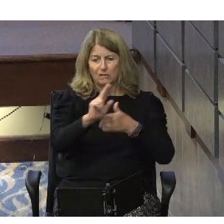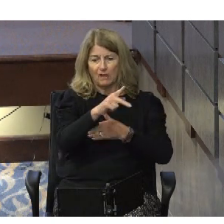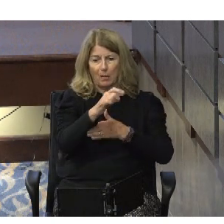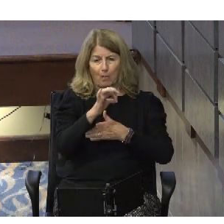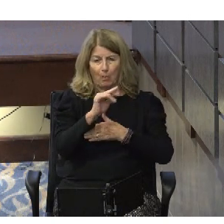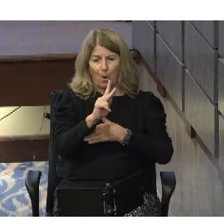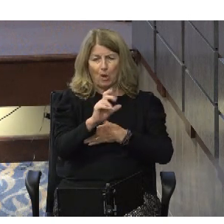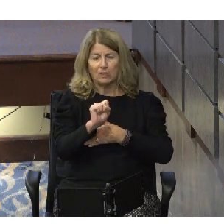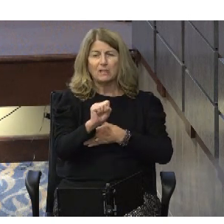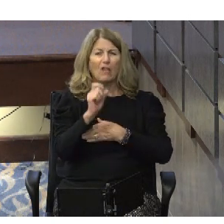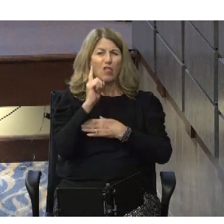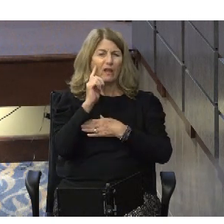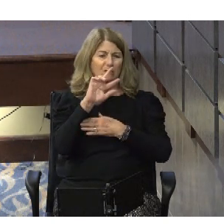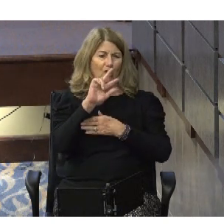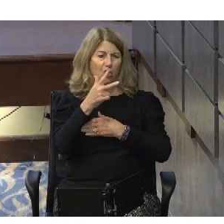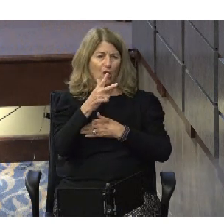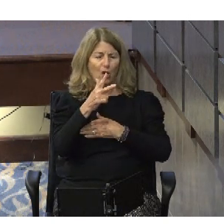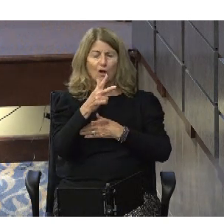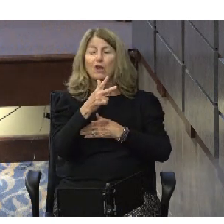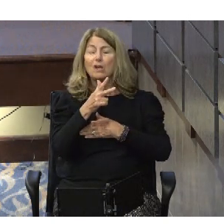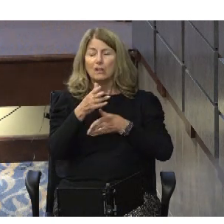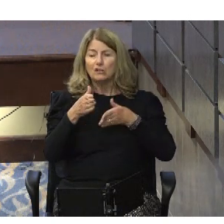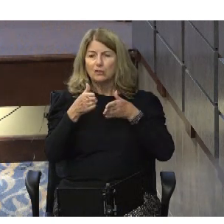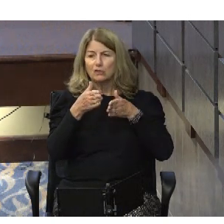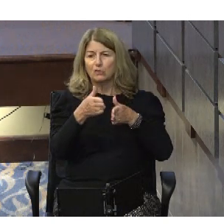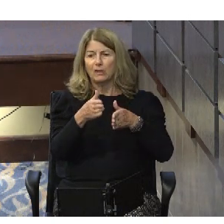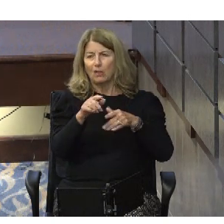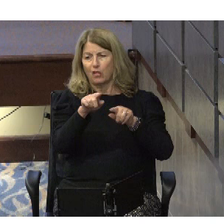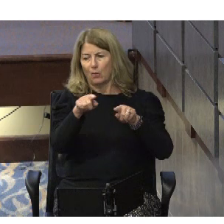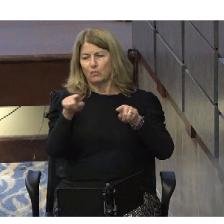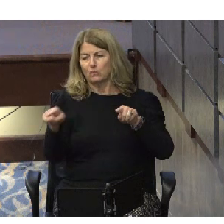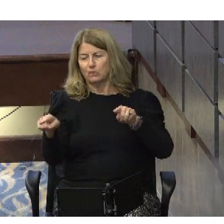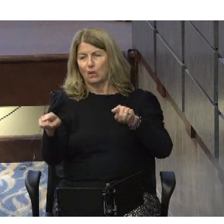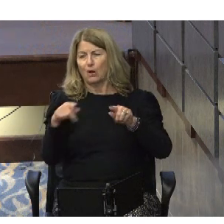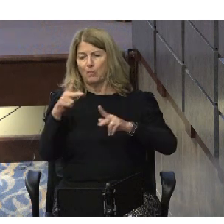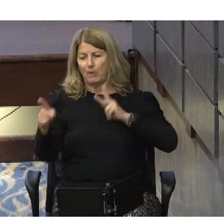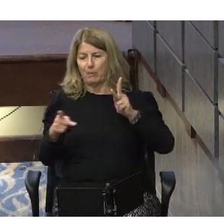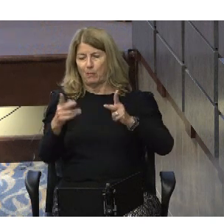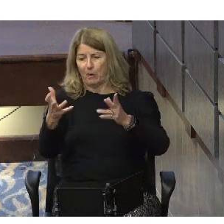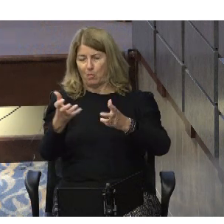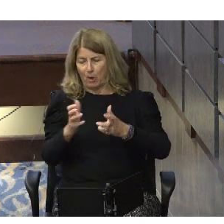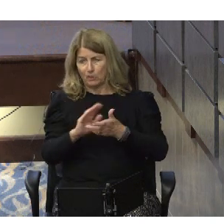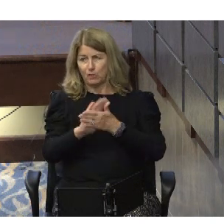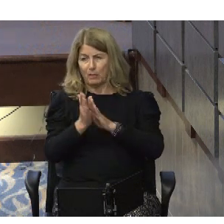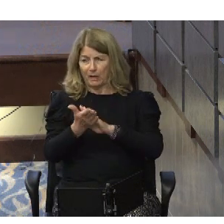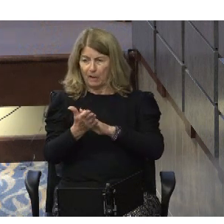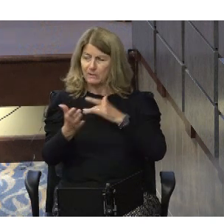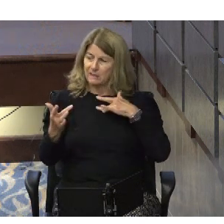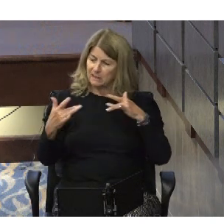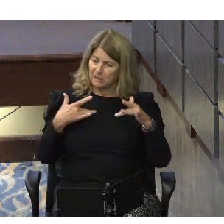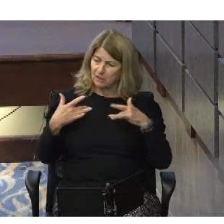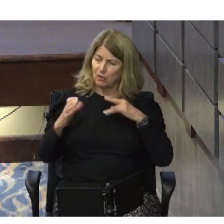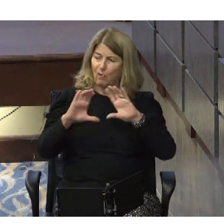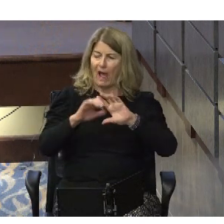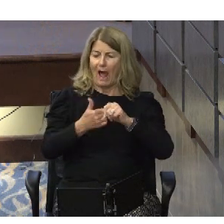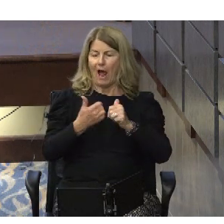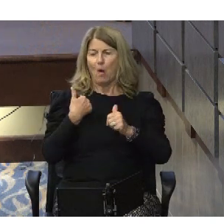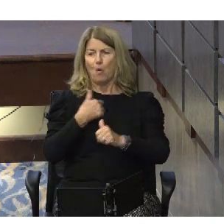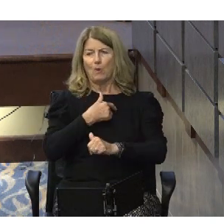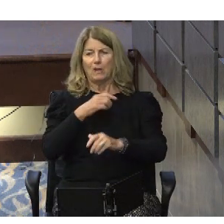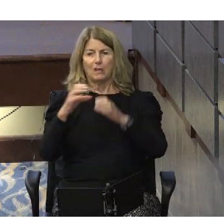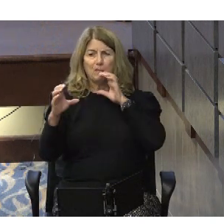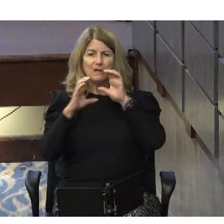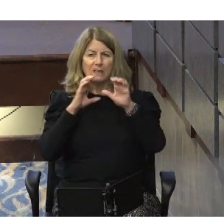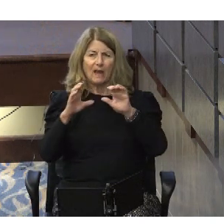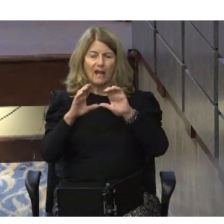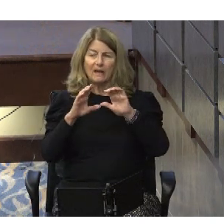Street that catty corners to it. So those are residents we want to be sensitive to in how we communicate, the narrative that we tell, and certainly